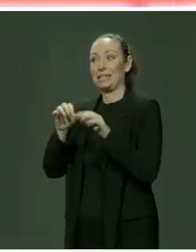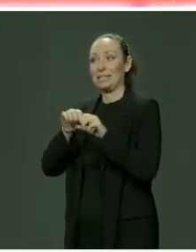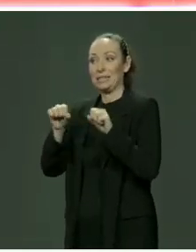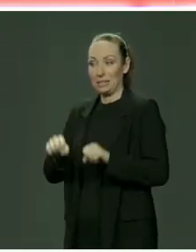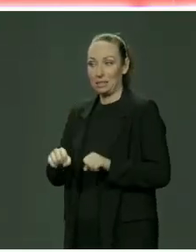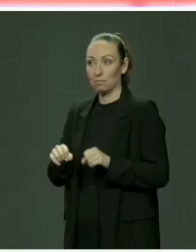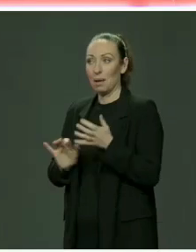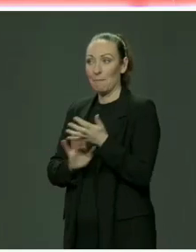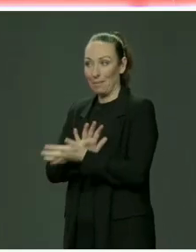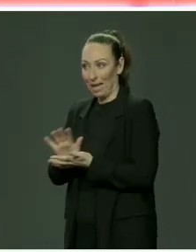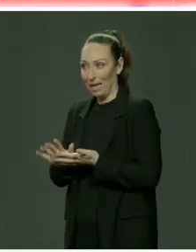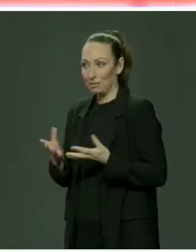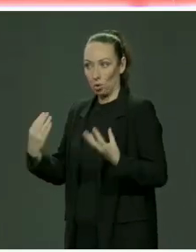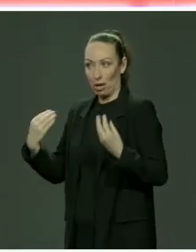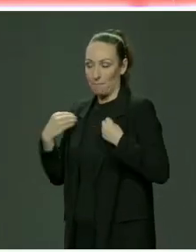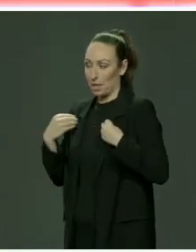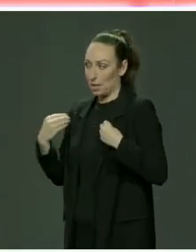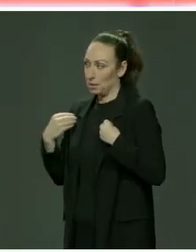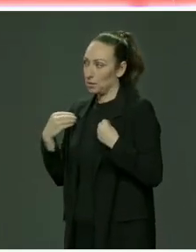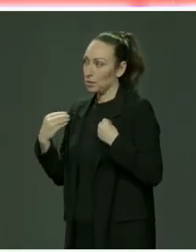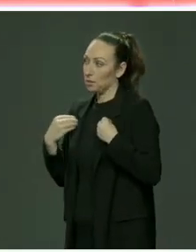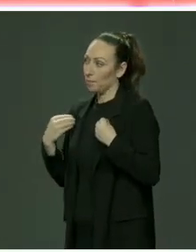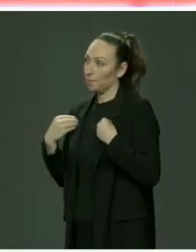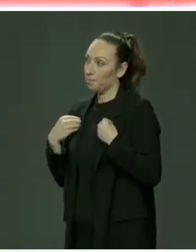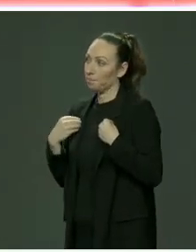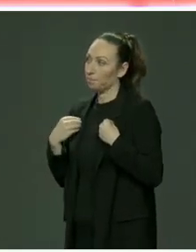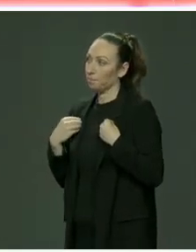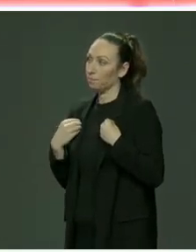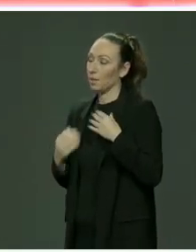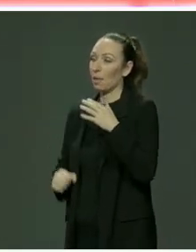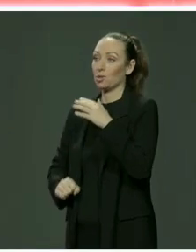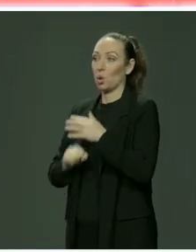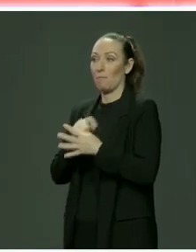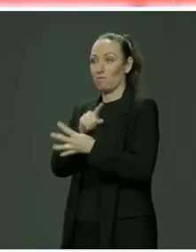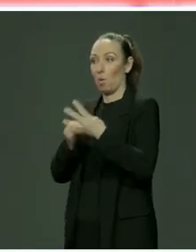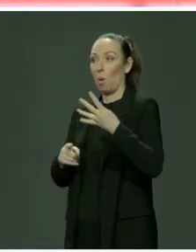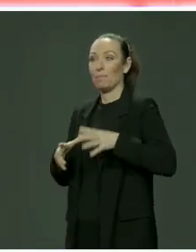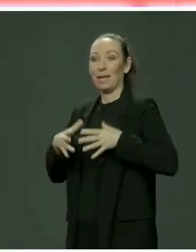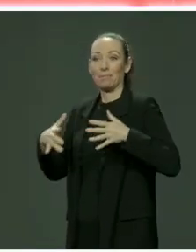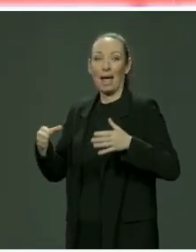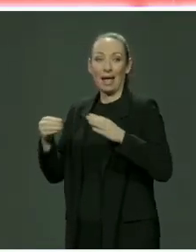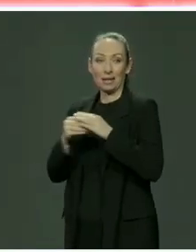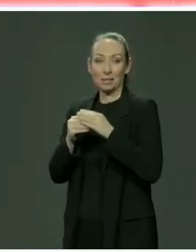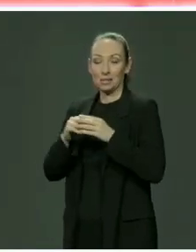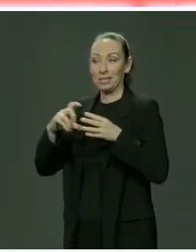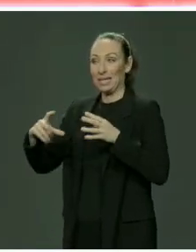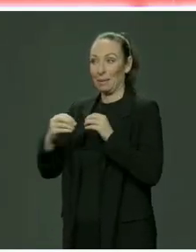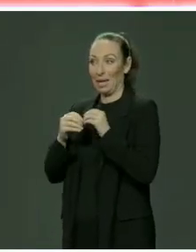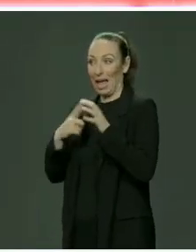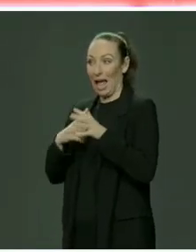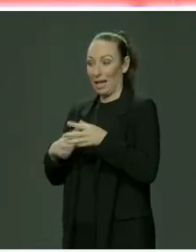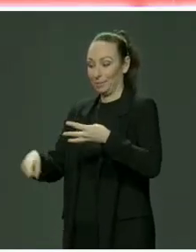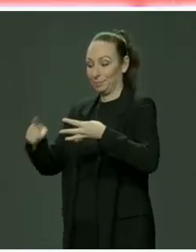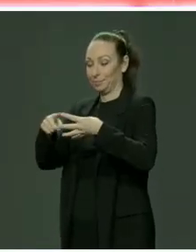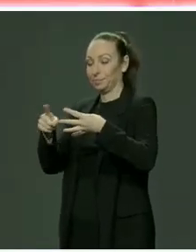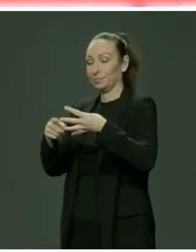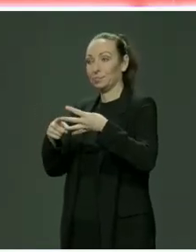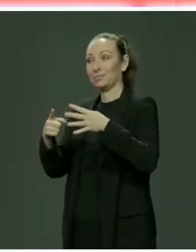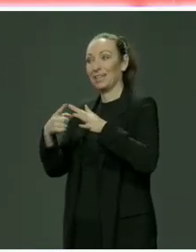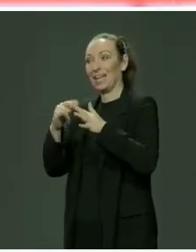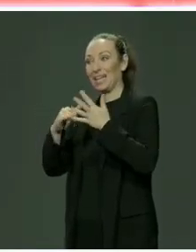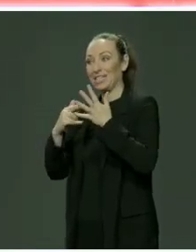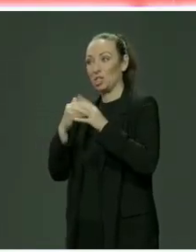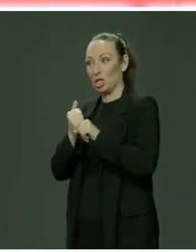for companies. Of the top 4 major banks, CBA ESG is